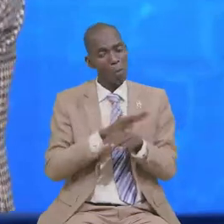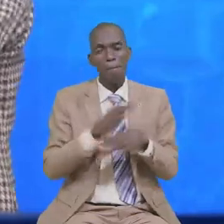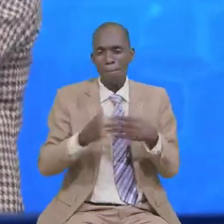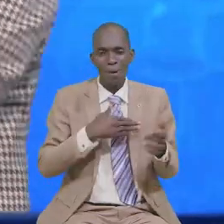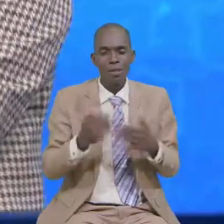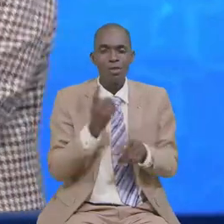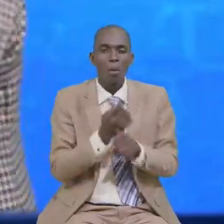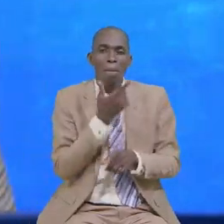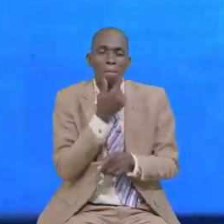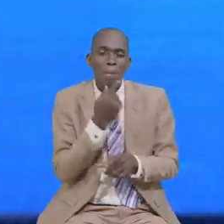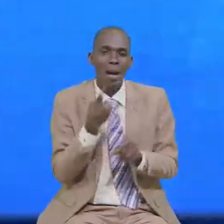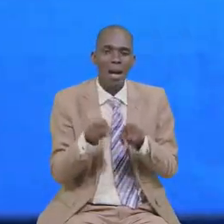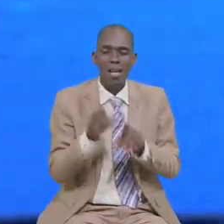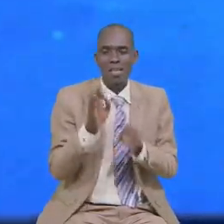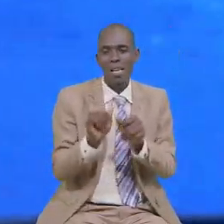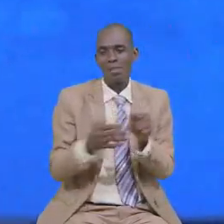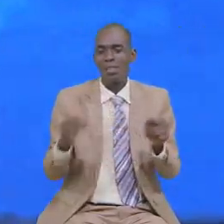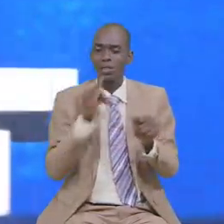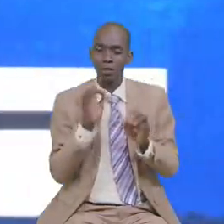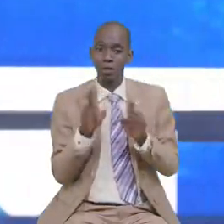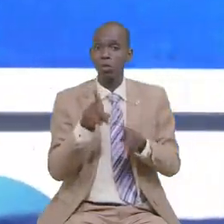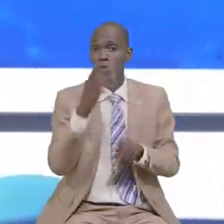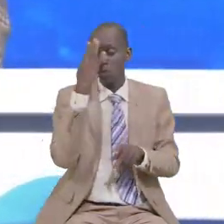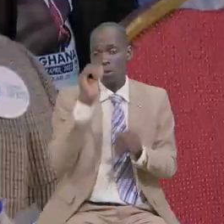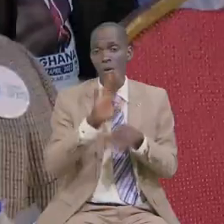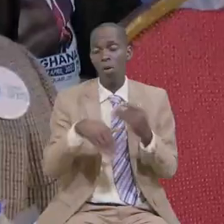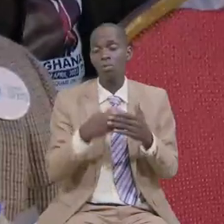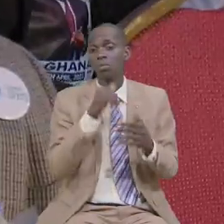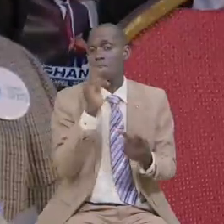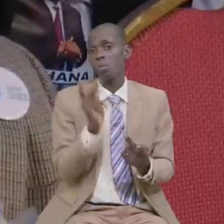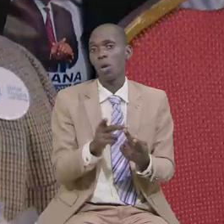right, although you know everything is not right. The king is coming.